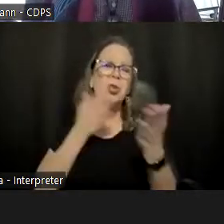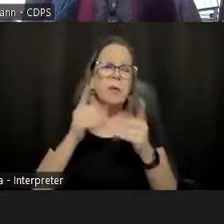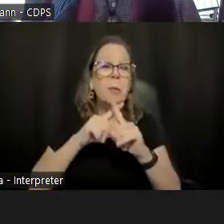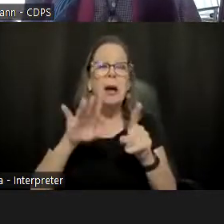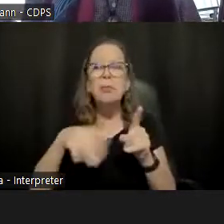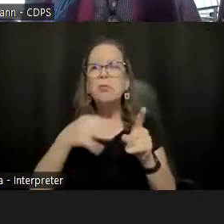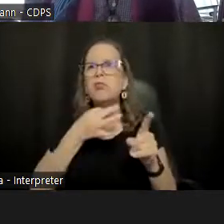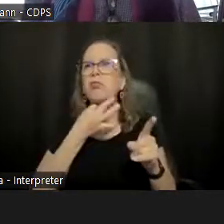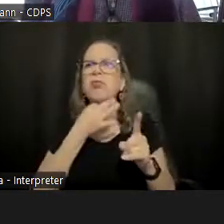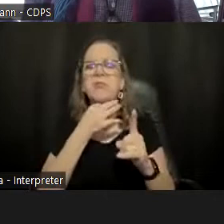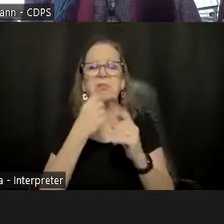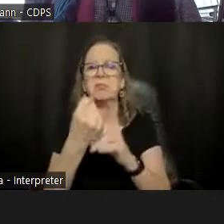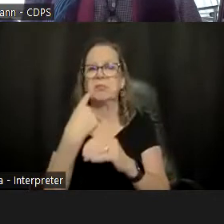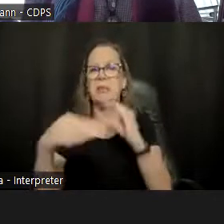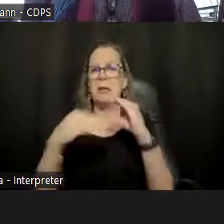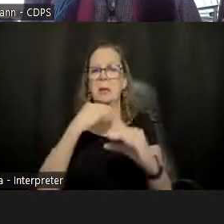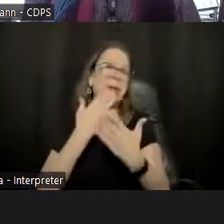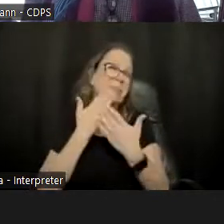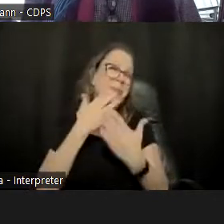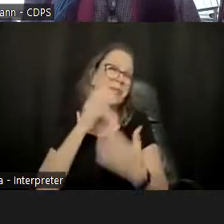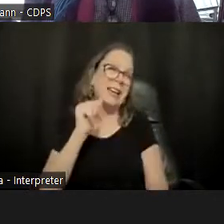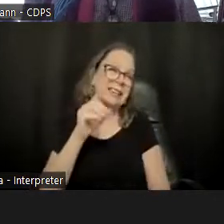email me as well too. Thanks, Sadie.